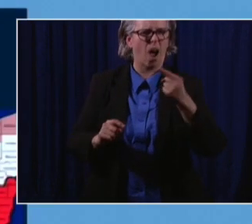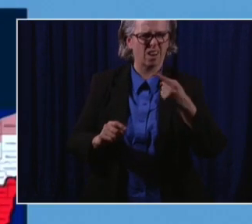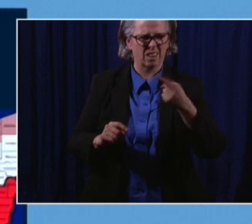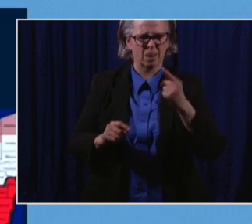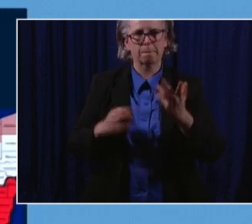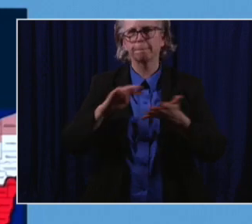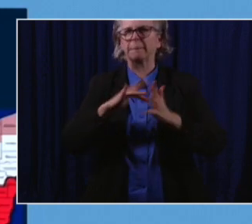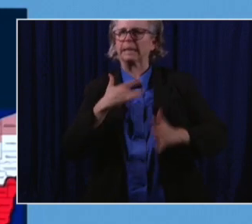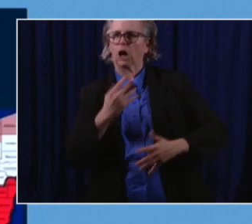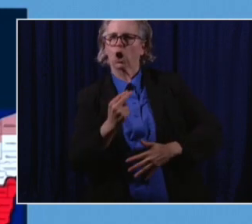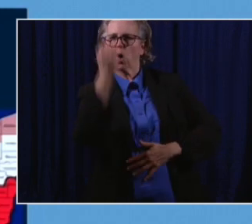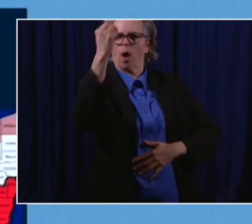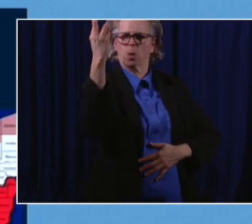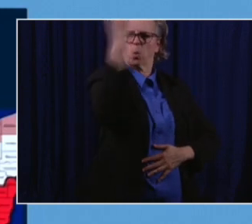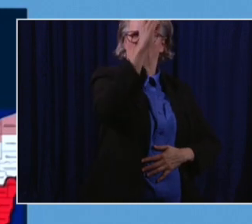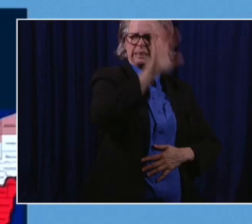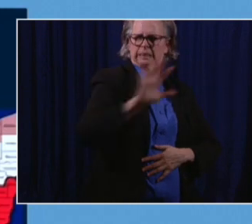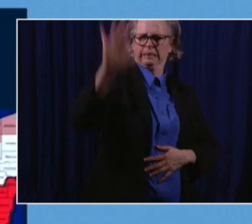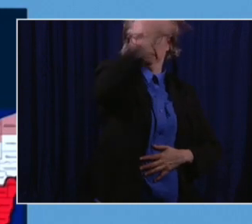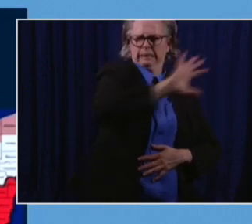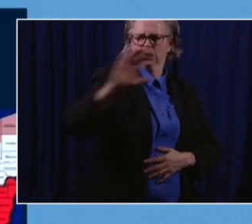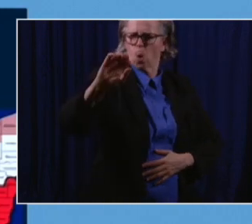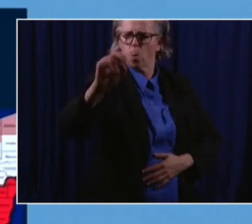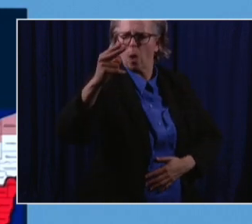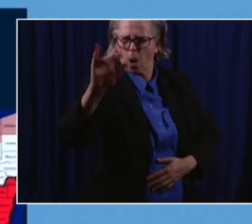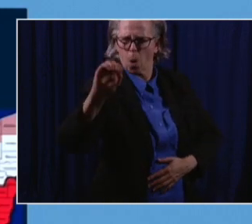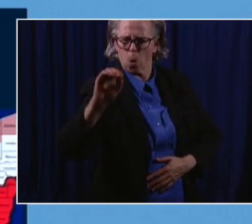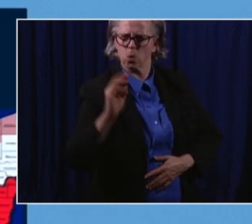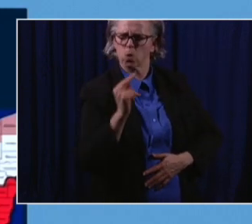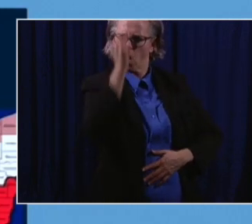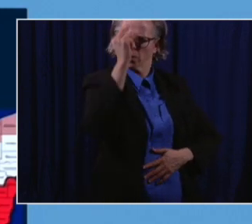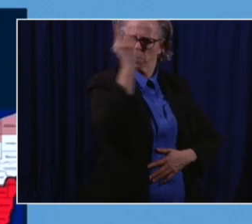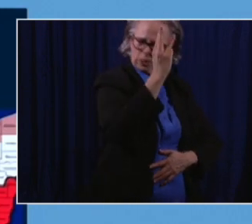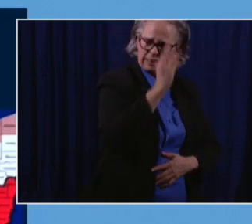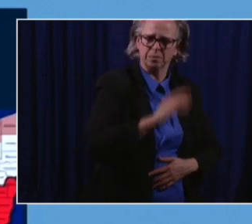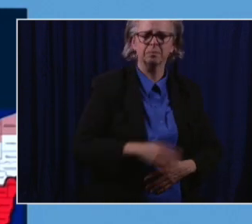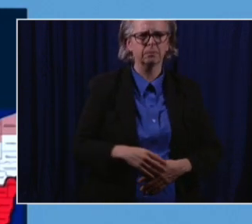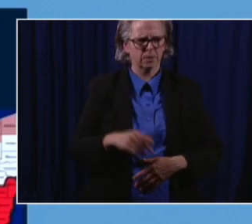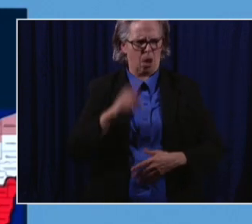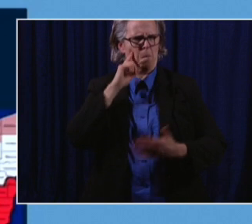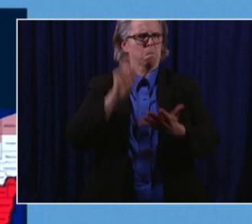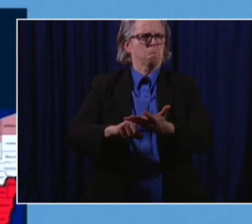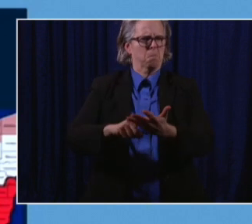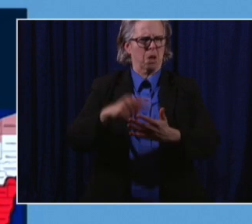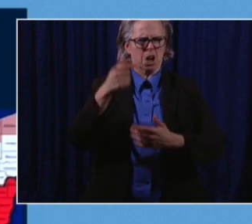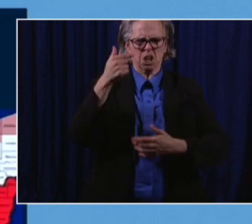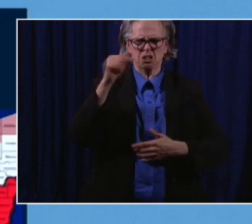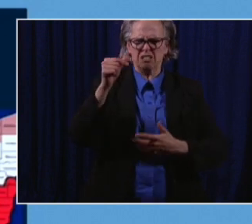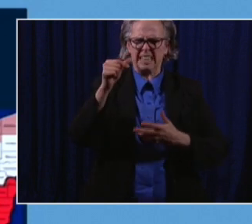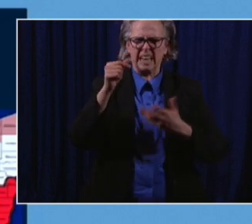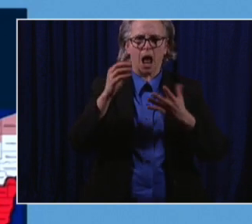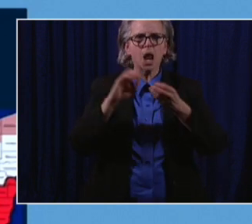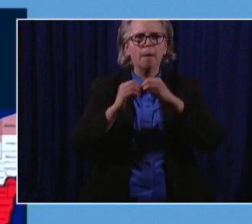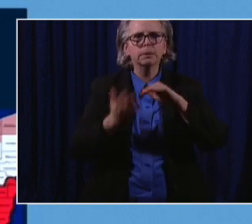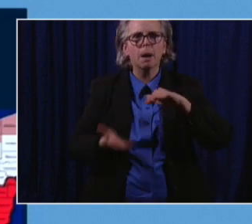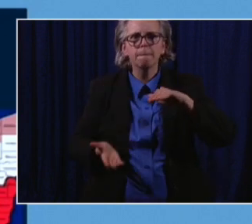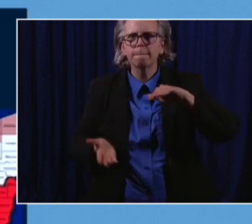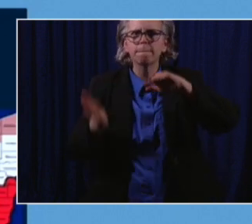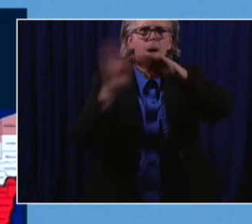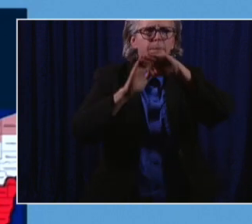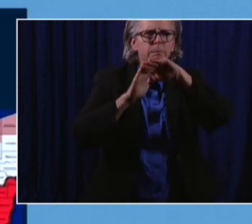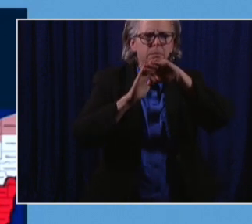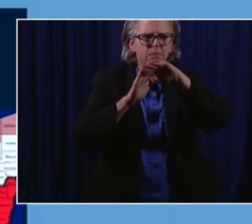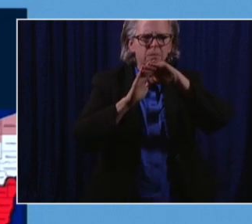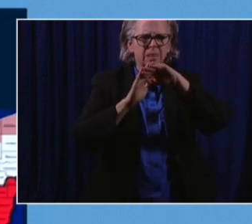Northwest Ohio. And so we're starting to see that. We're seeing relatively fewer residents of the Cleveland-Columbus area